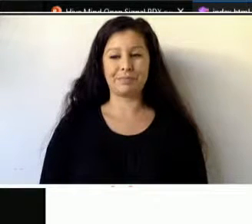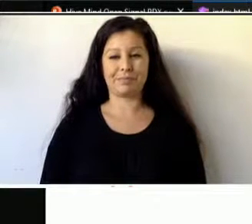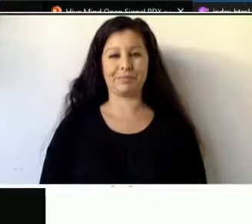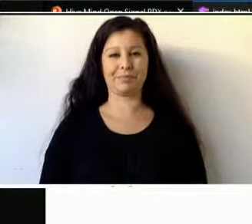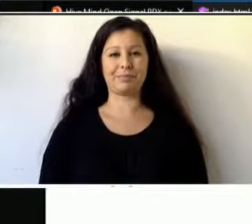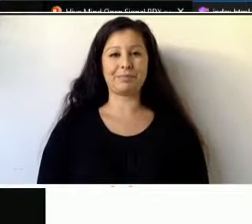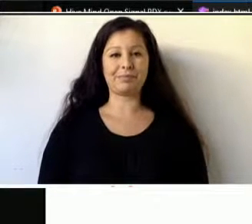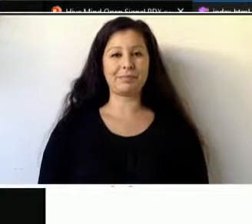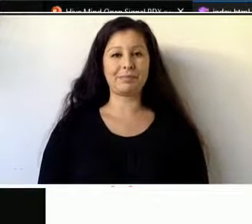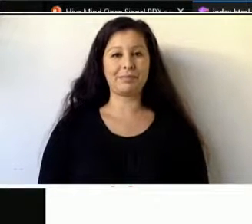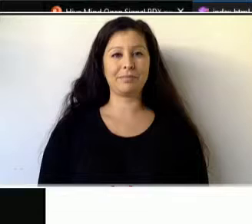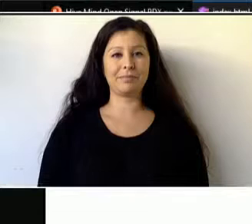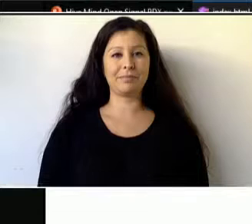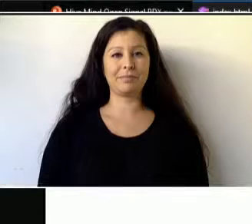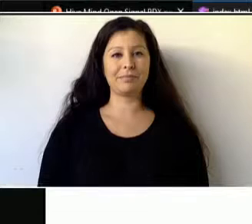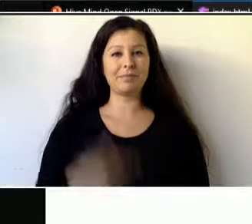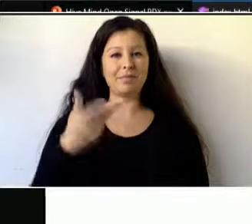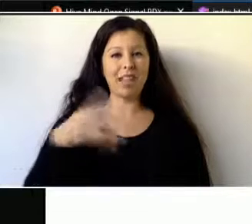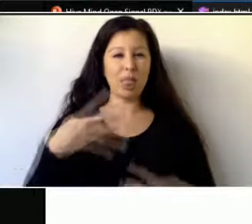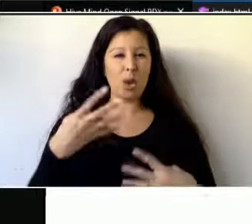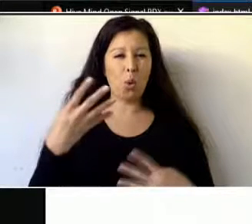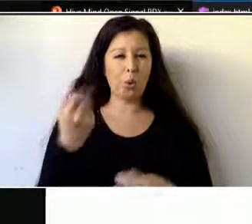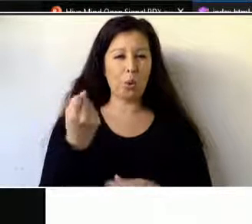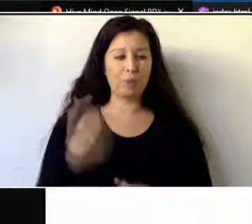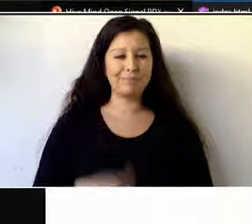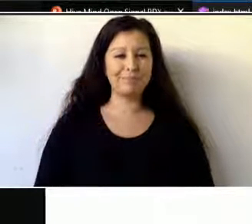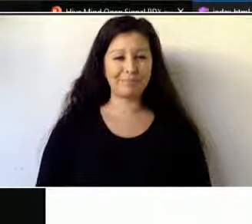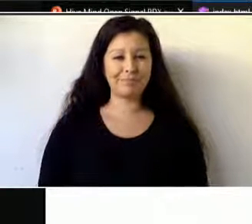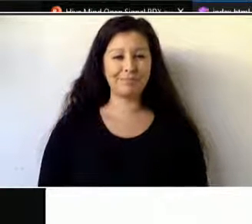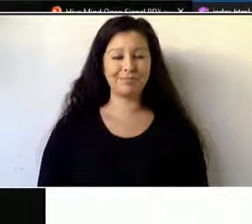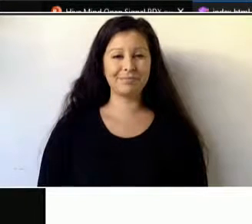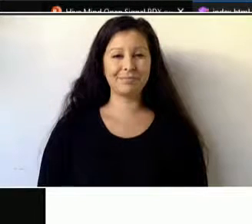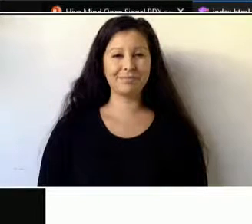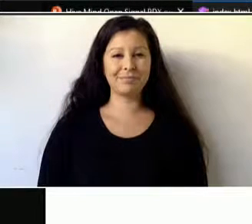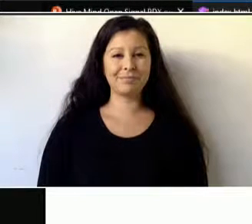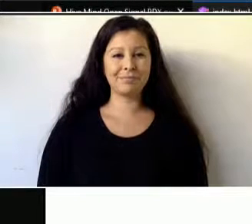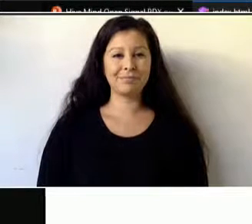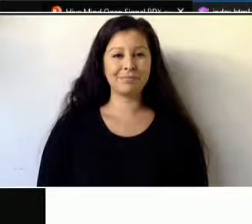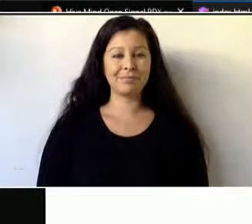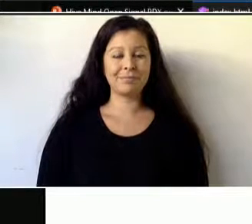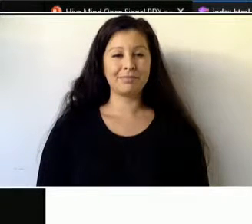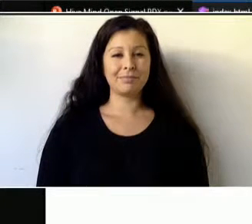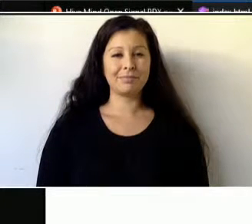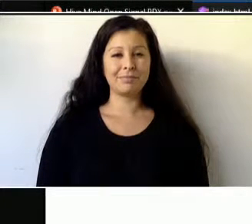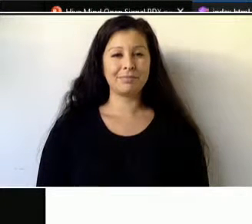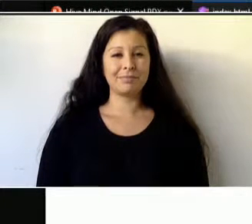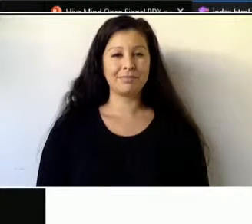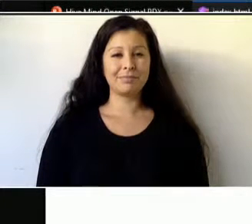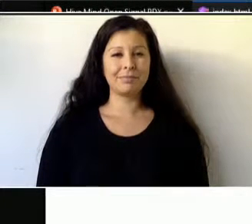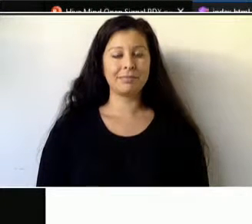So I'm just going to let this kind of load for a minute here. But what I'm going to be doing with